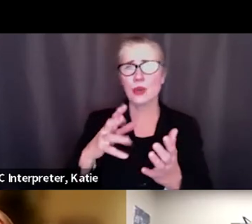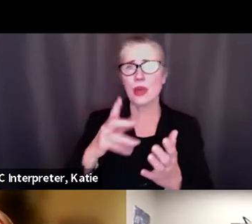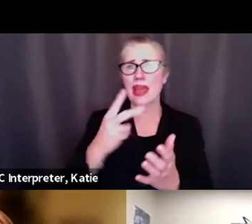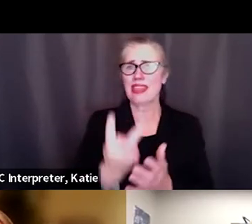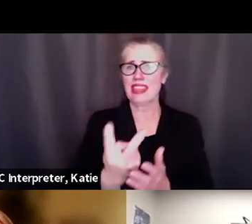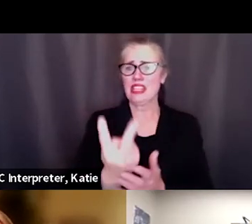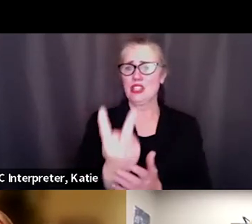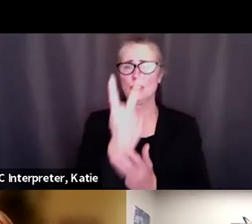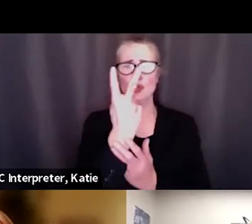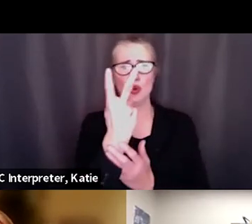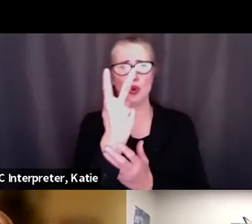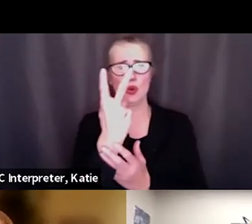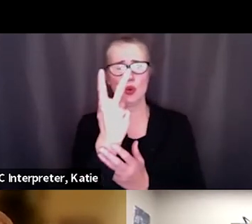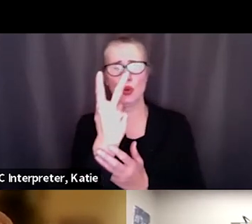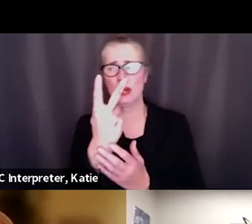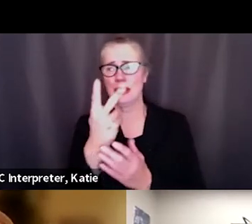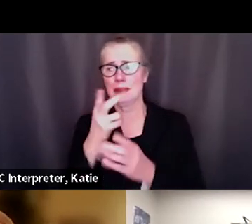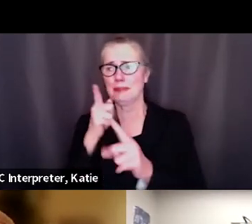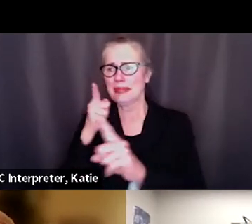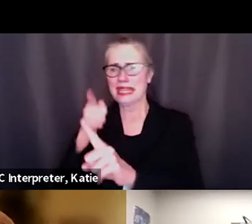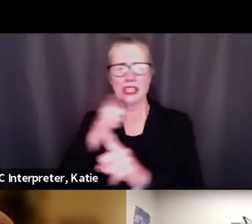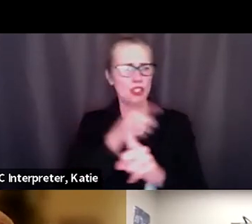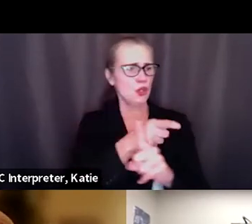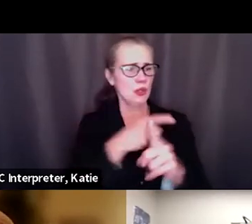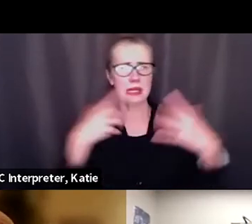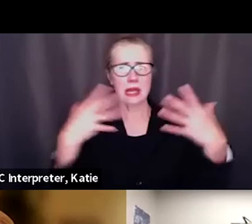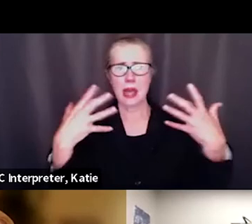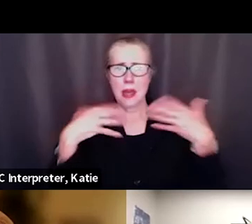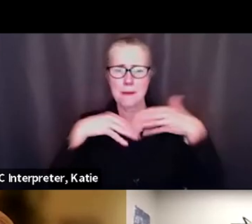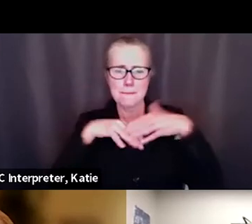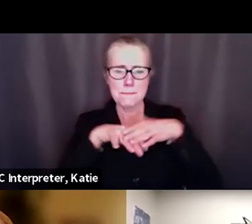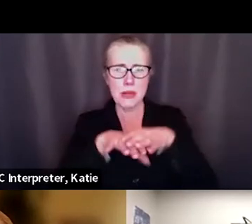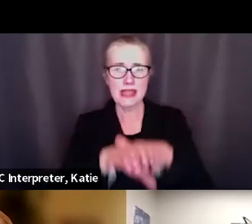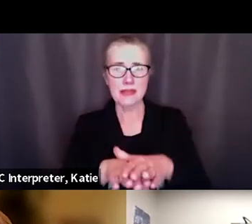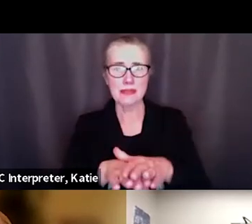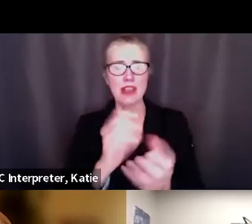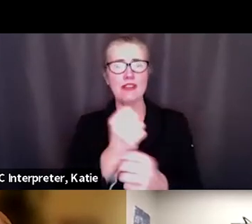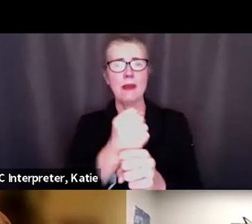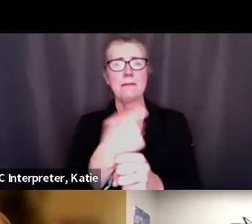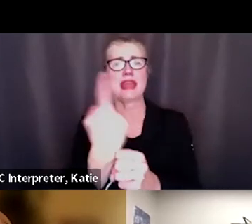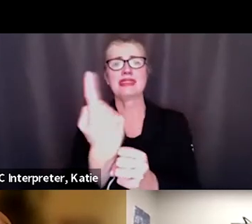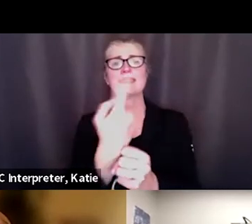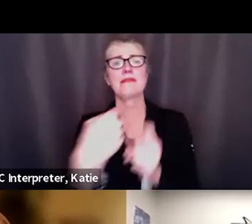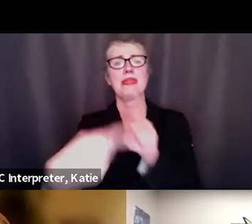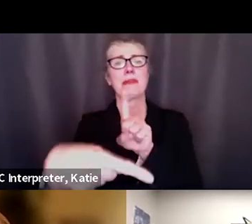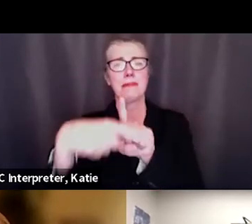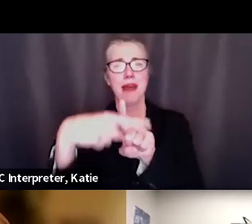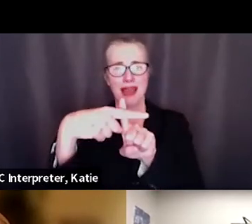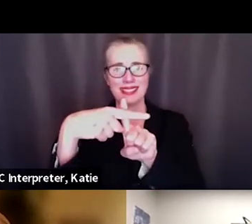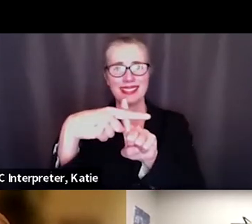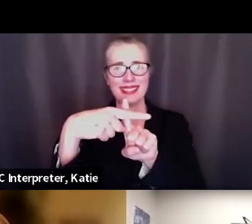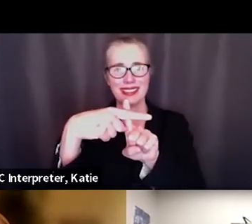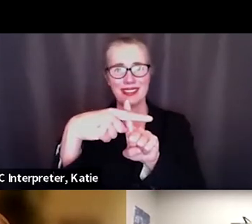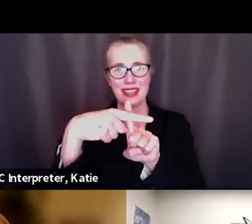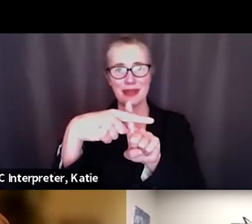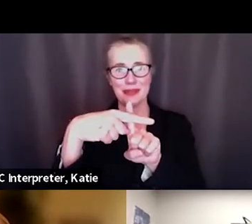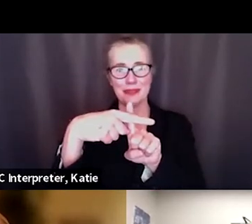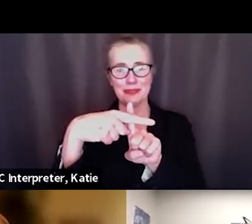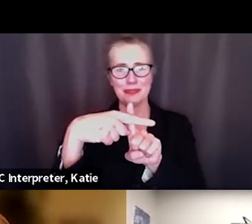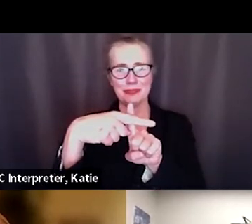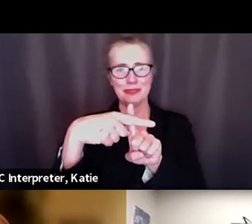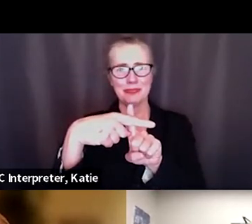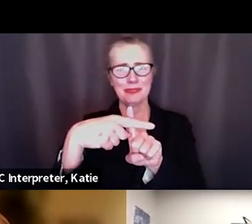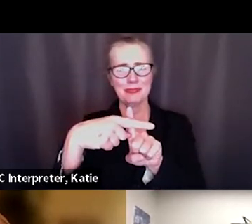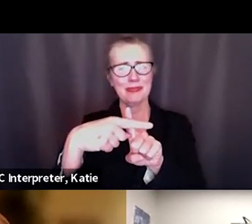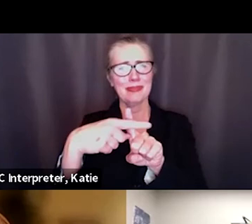issue to create something positive as we are sort of as well hoping to